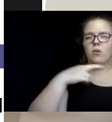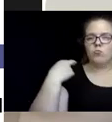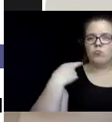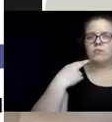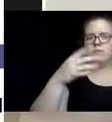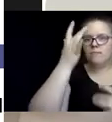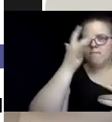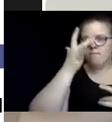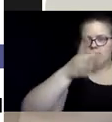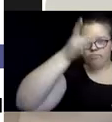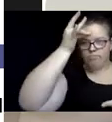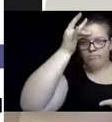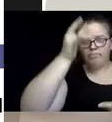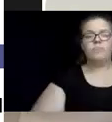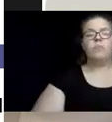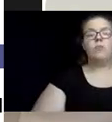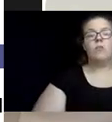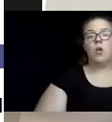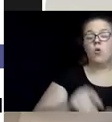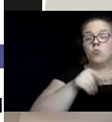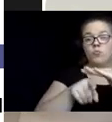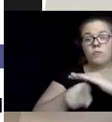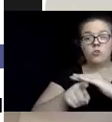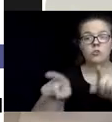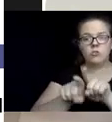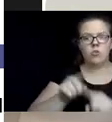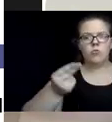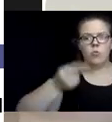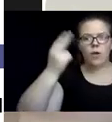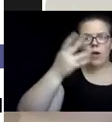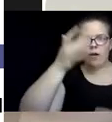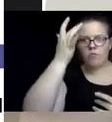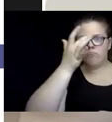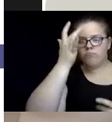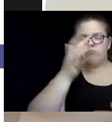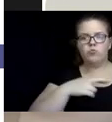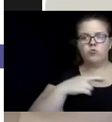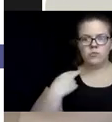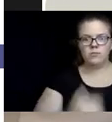are also at a higher risk due to these issues. Next slide, please.